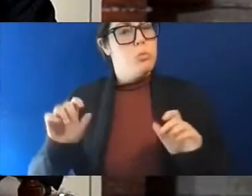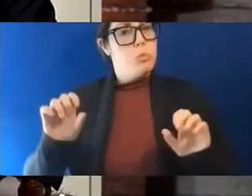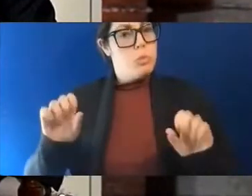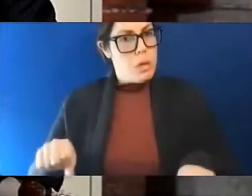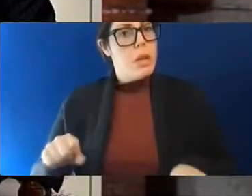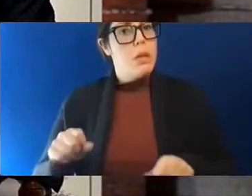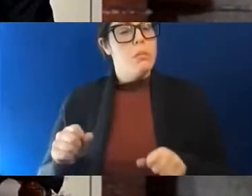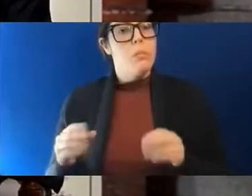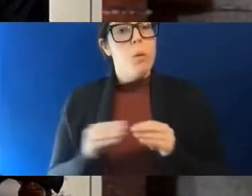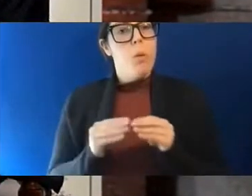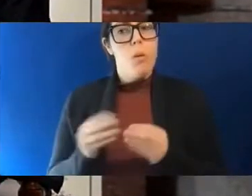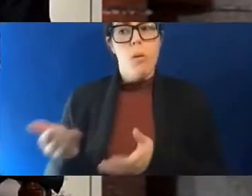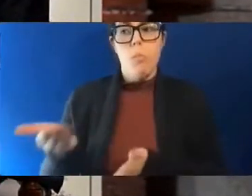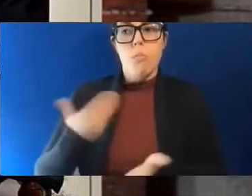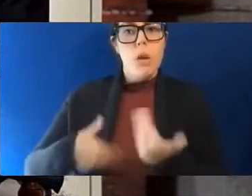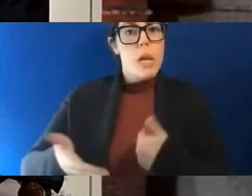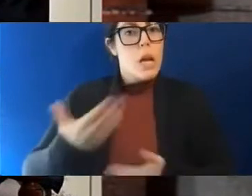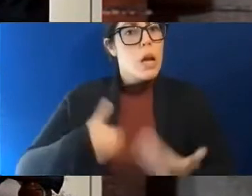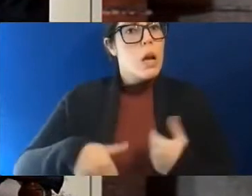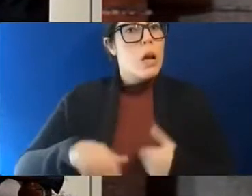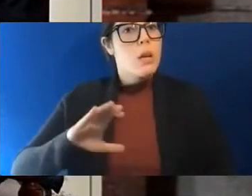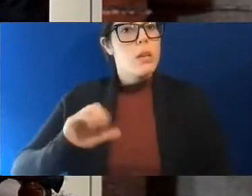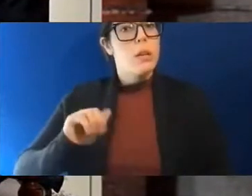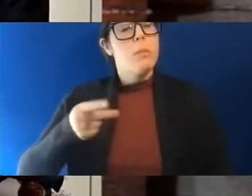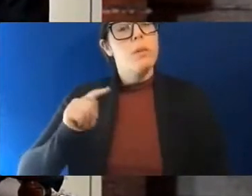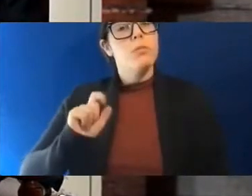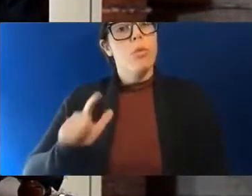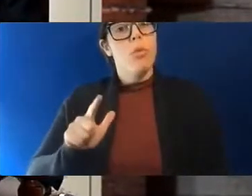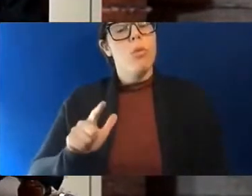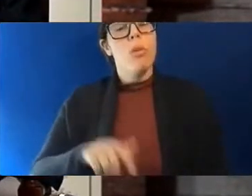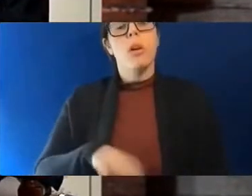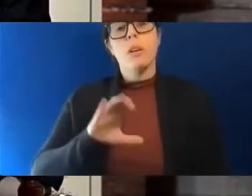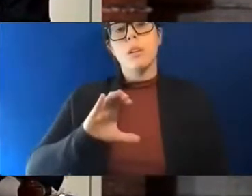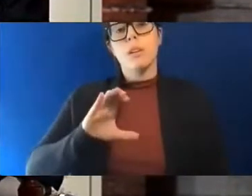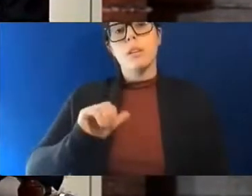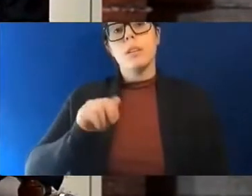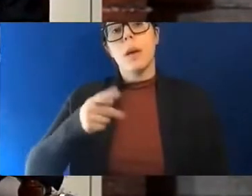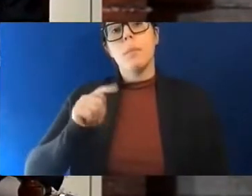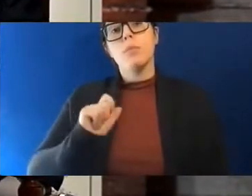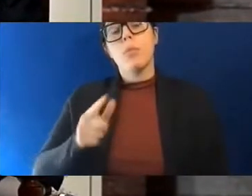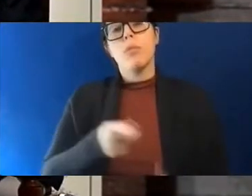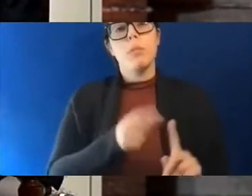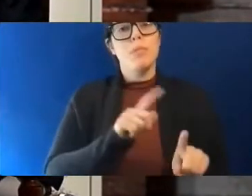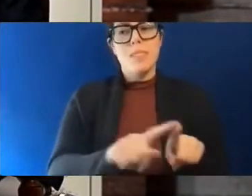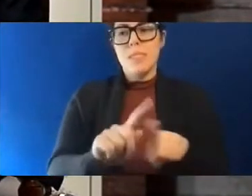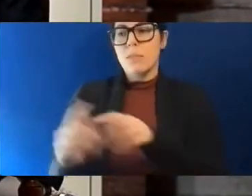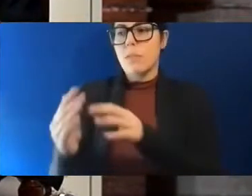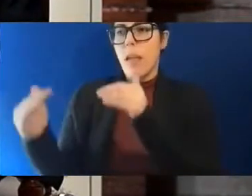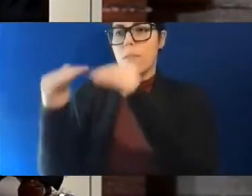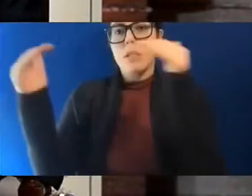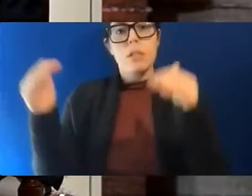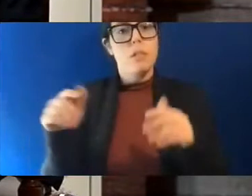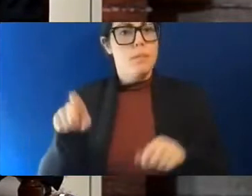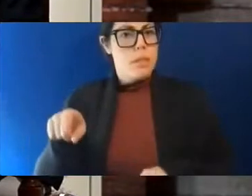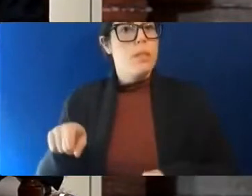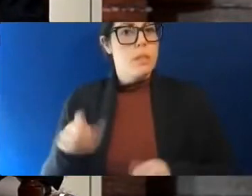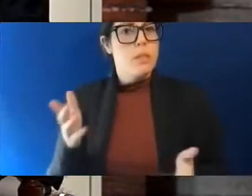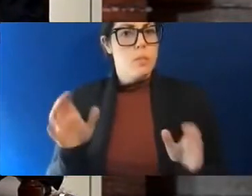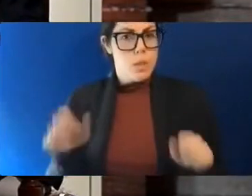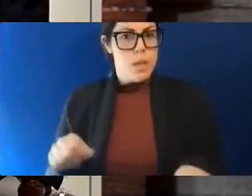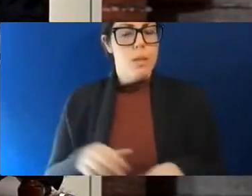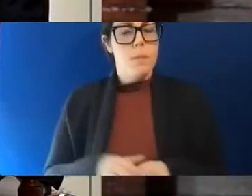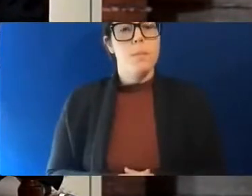further bring capital from the different levels of need that are there. So we talk